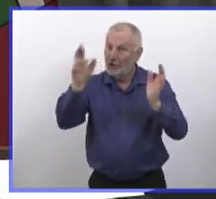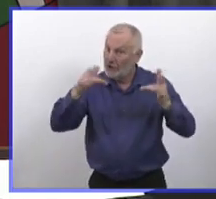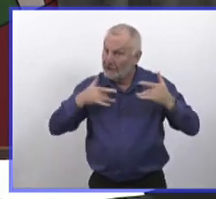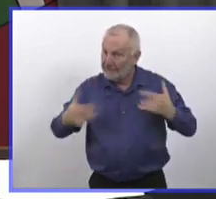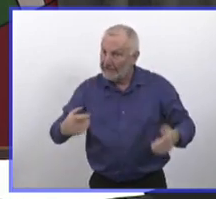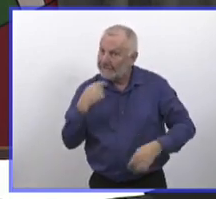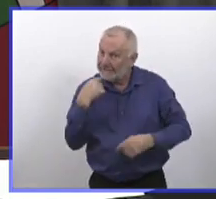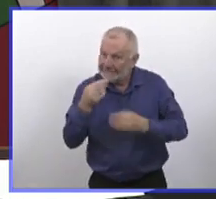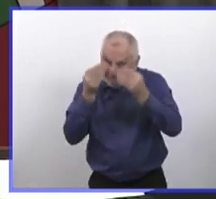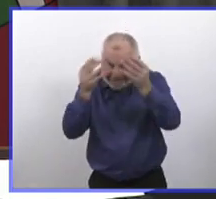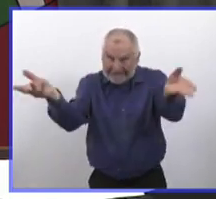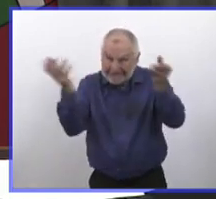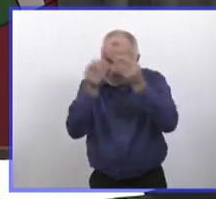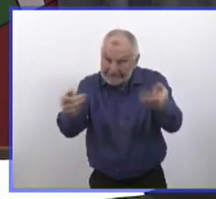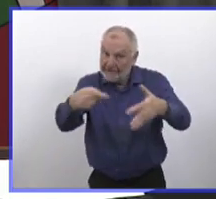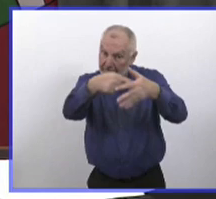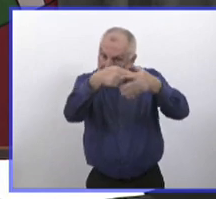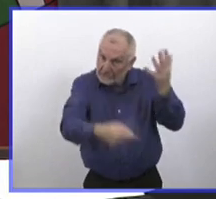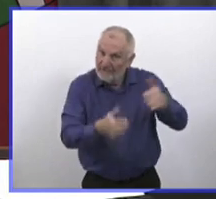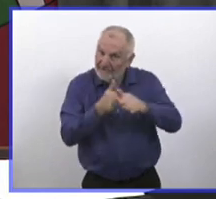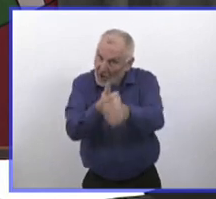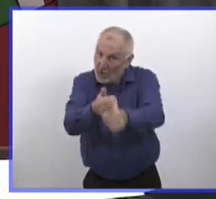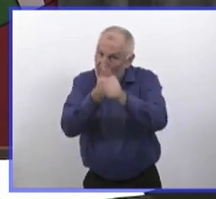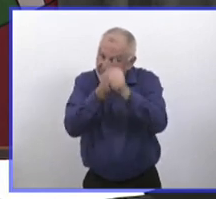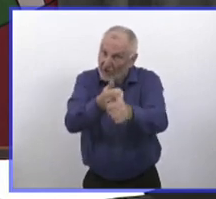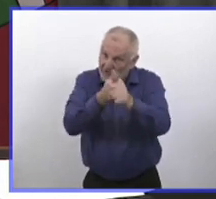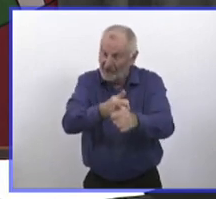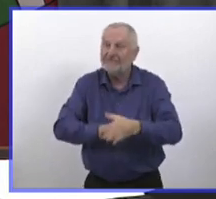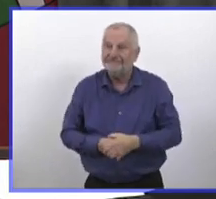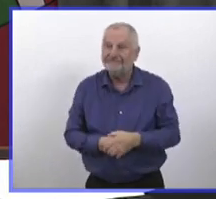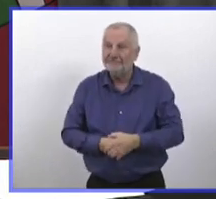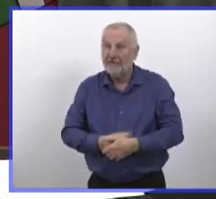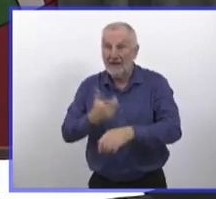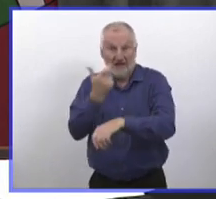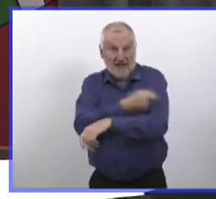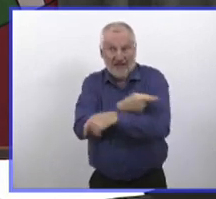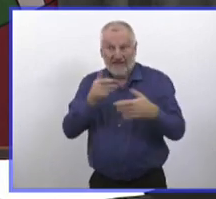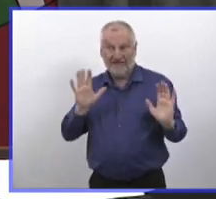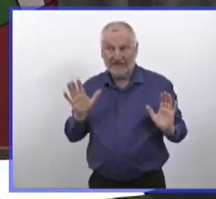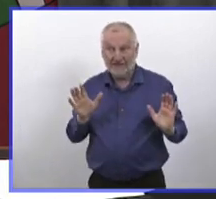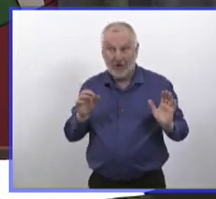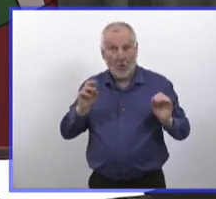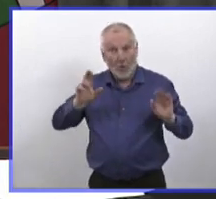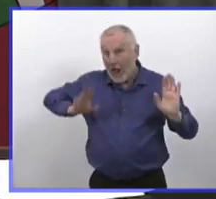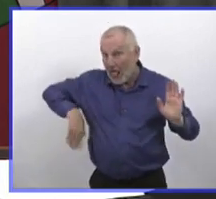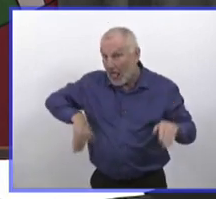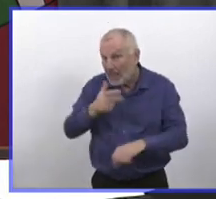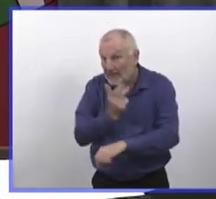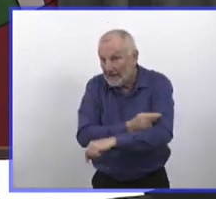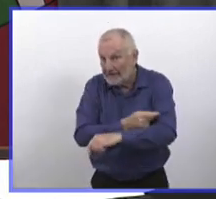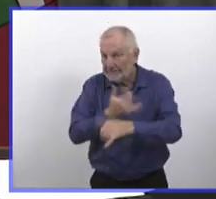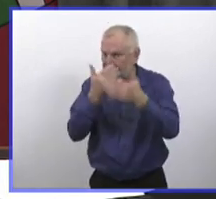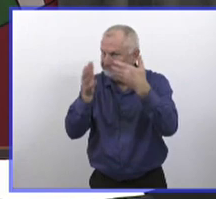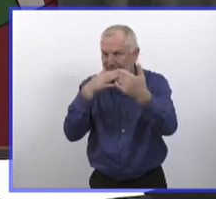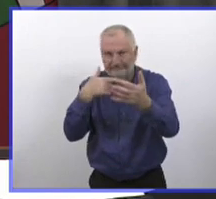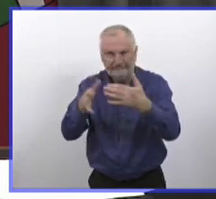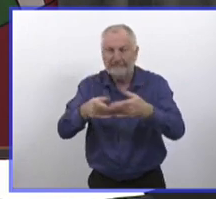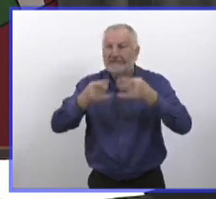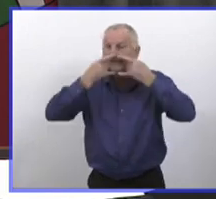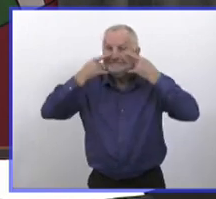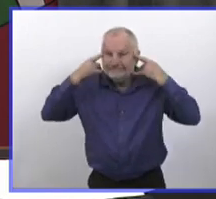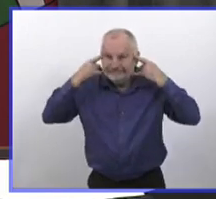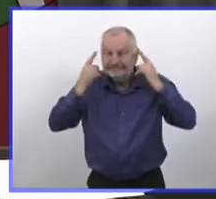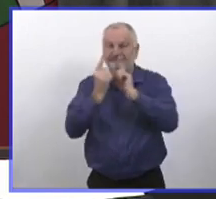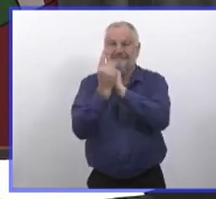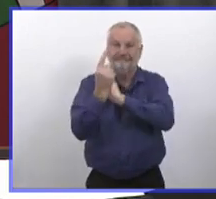this is true for now, whether you've been immunized or you're still waiting your turn. We're still waiting for more science to help us